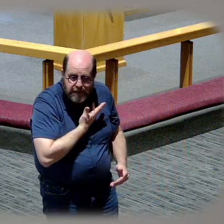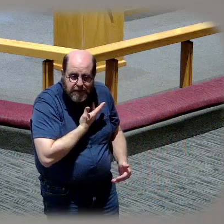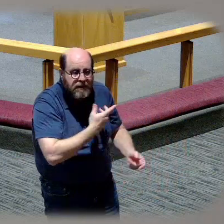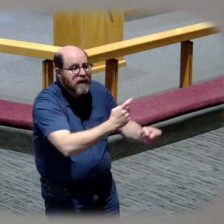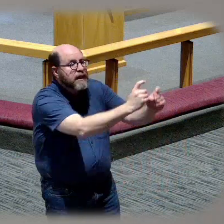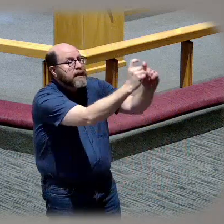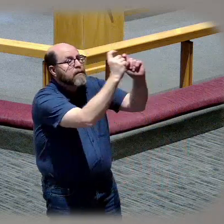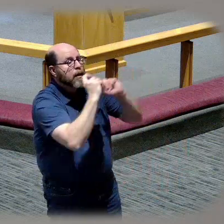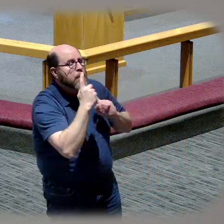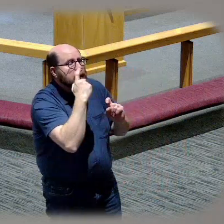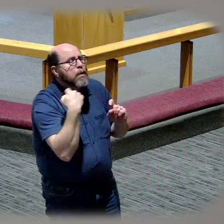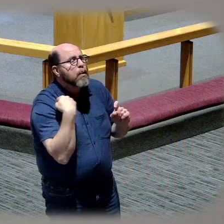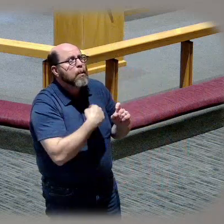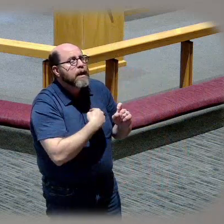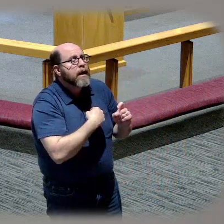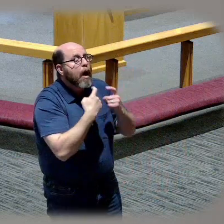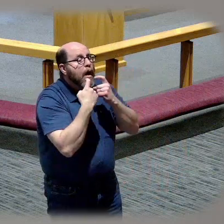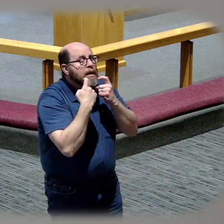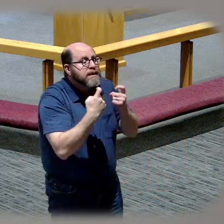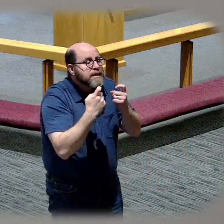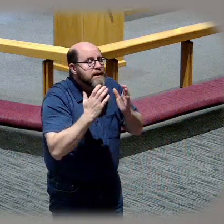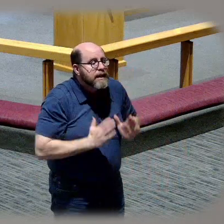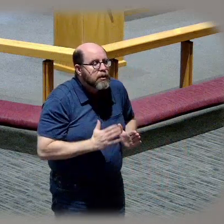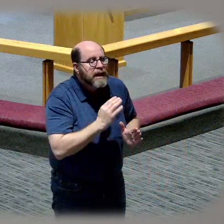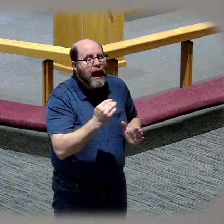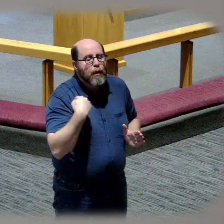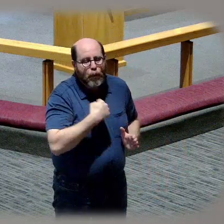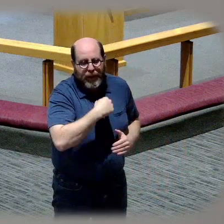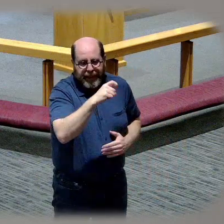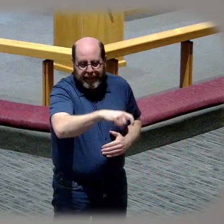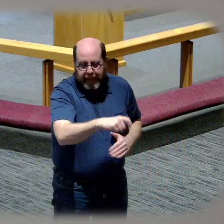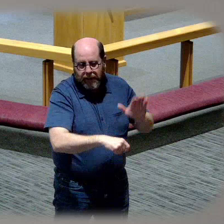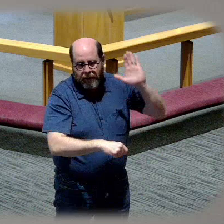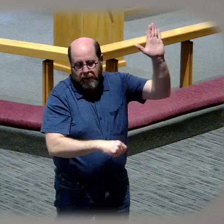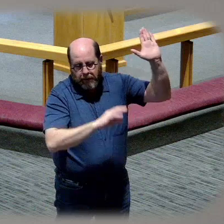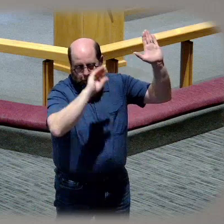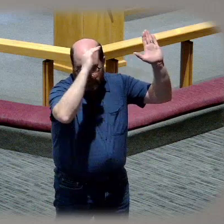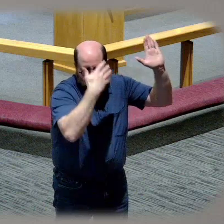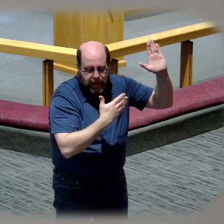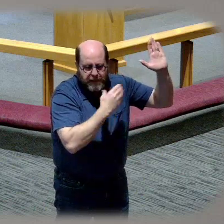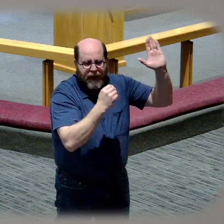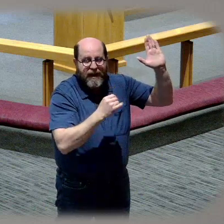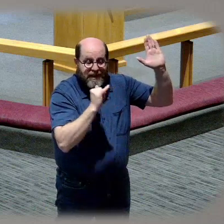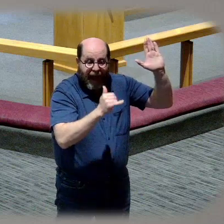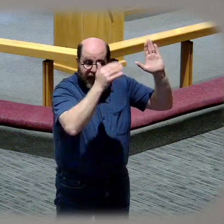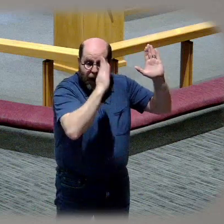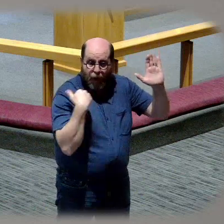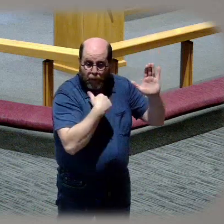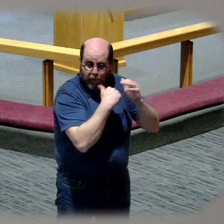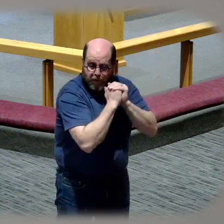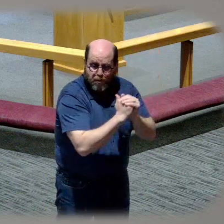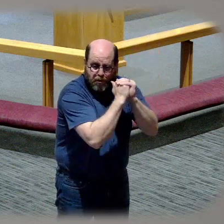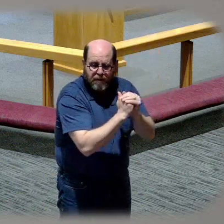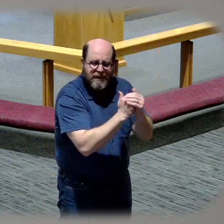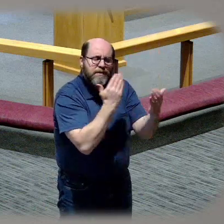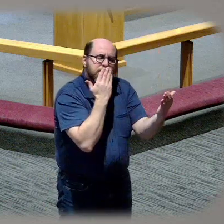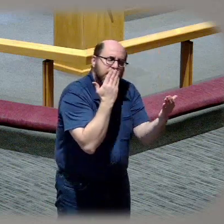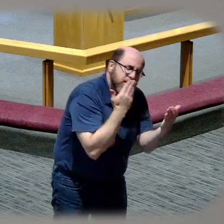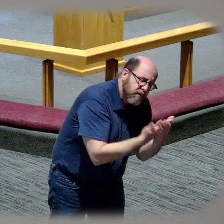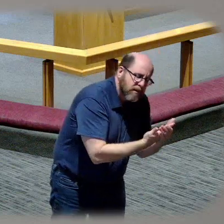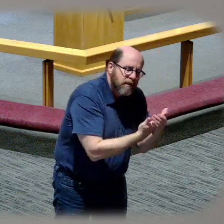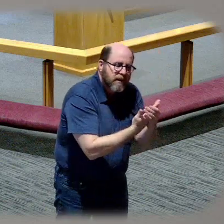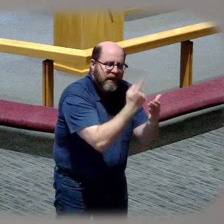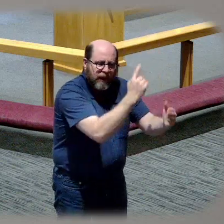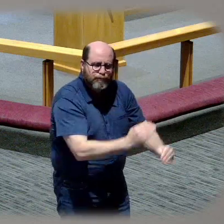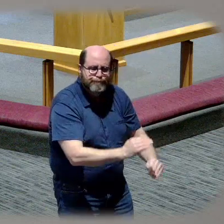because we are sinners in need of it. And the God we worship is good, who answers our need even